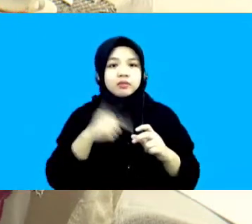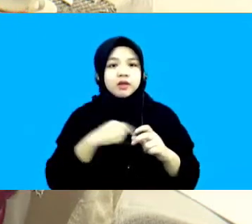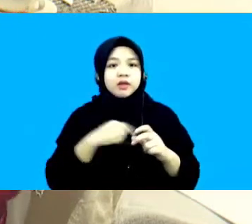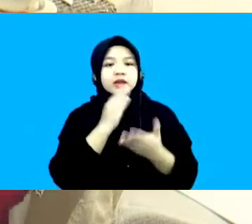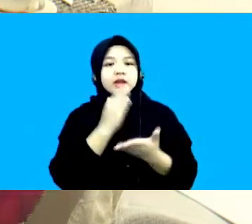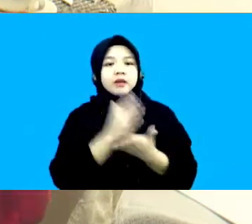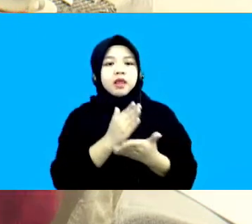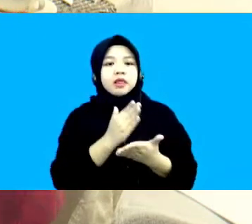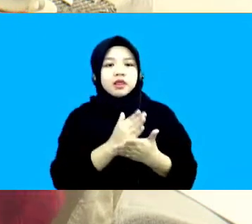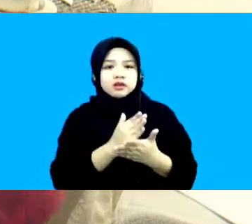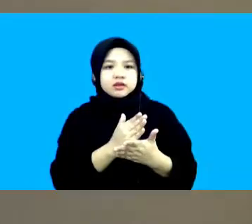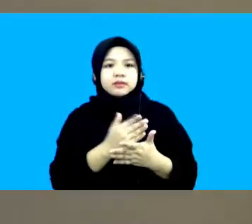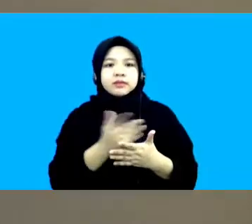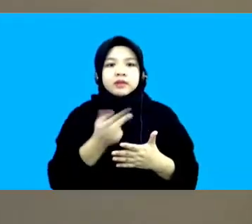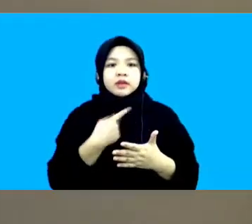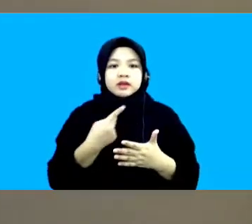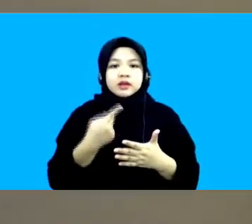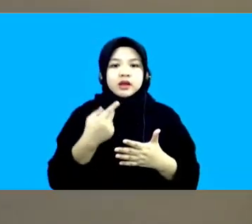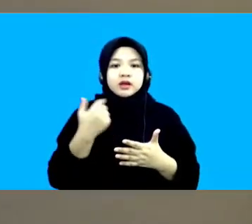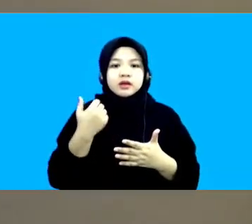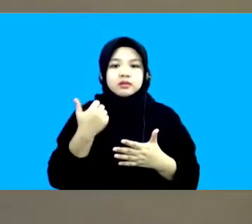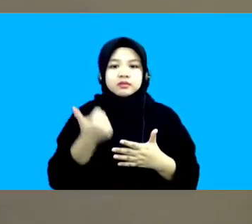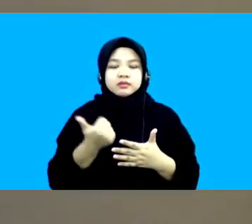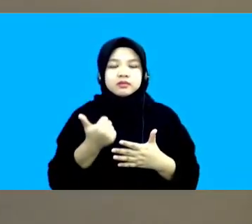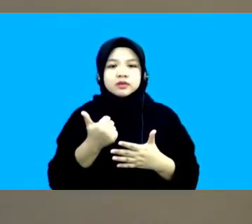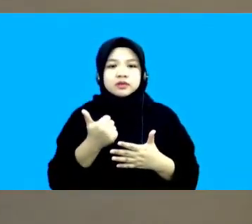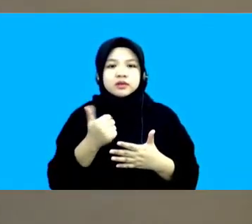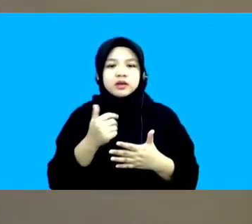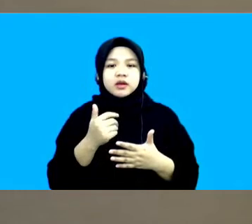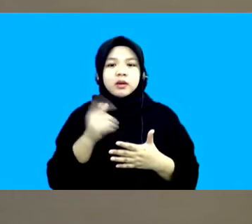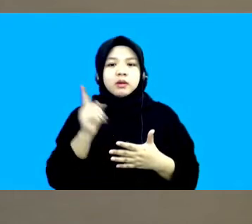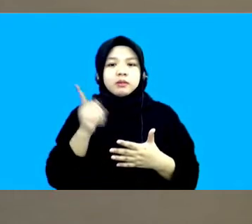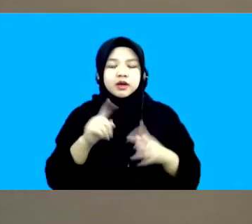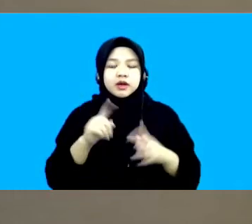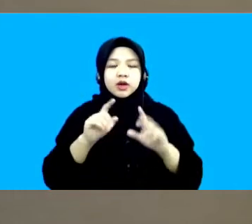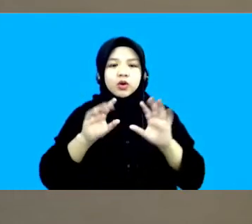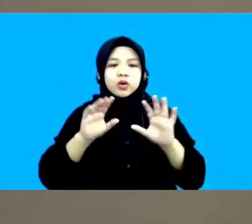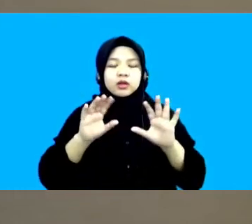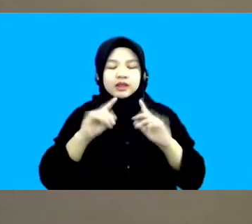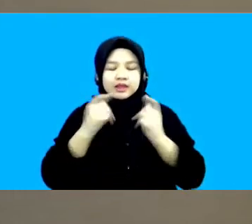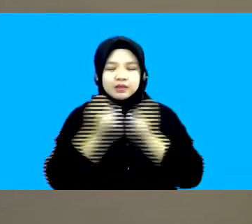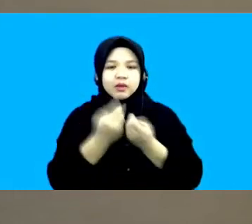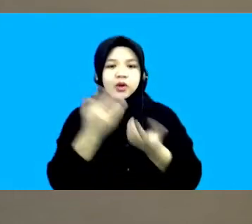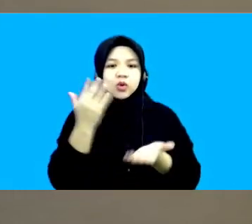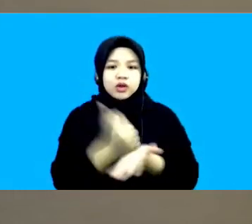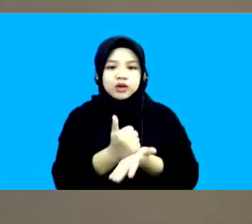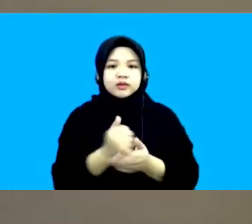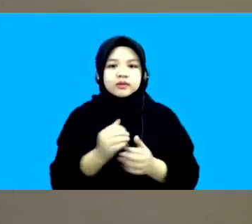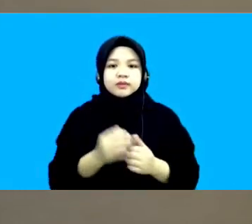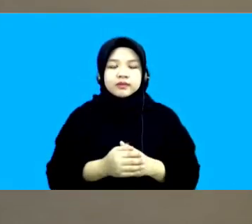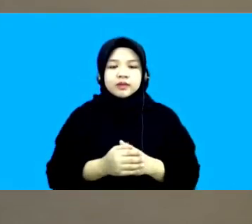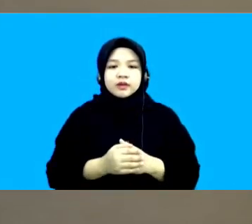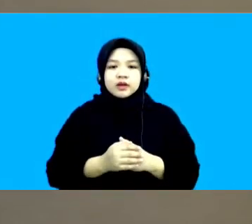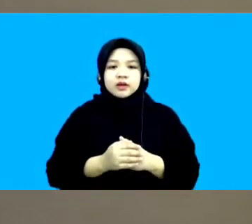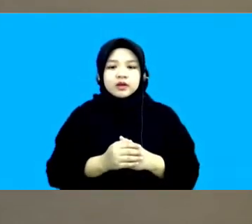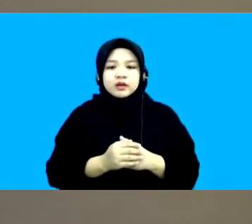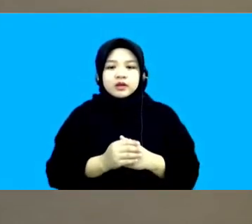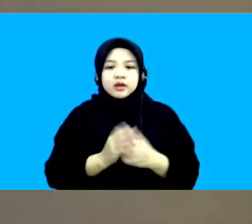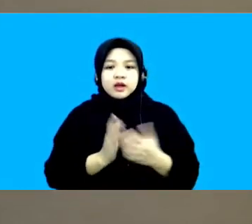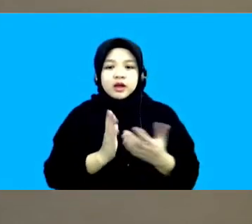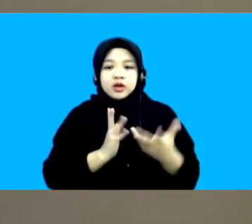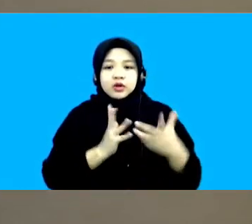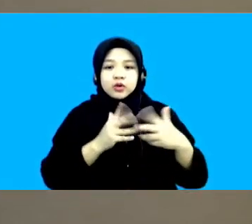you know, I'm going to let you continue and let the experts respond. Please. Oh, okay. Yeah, let me try to respond to